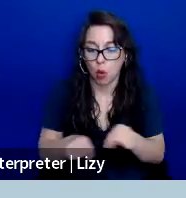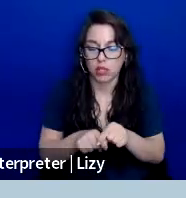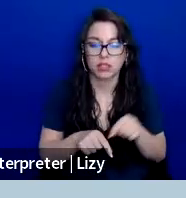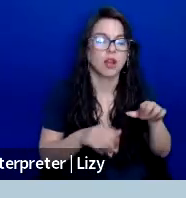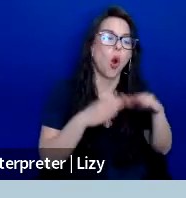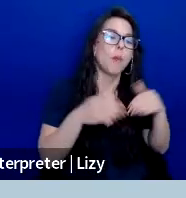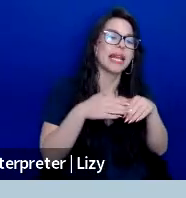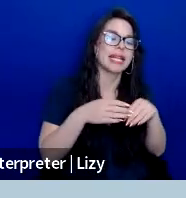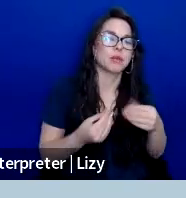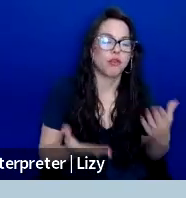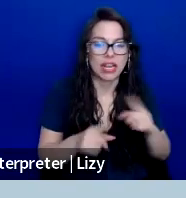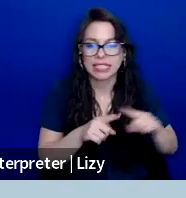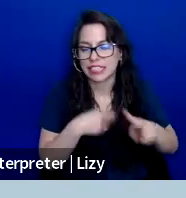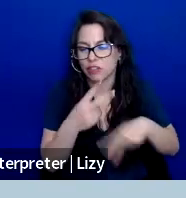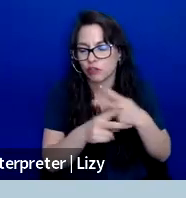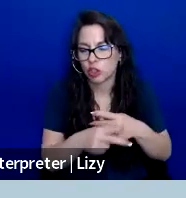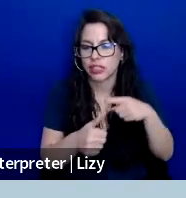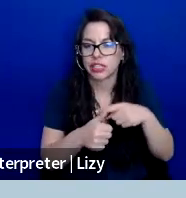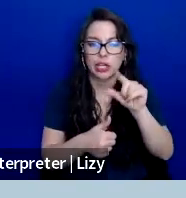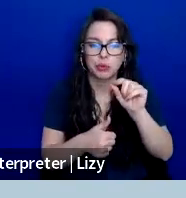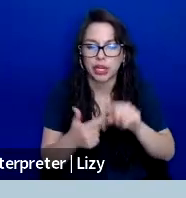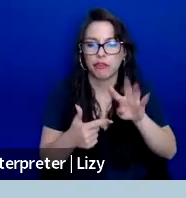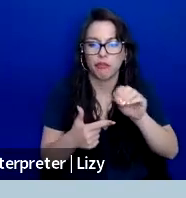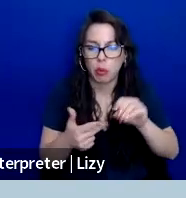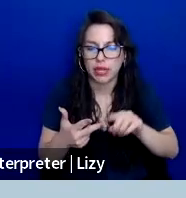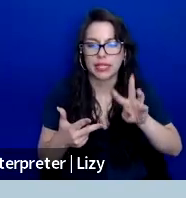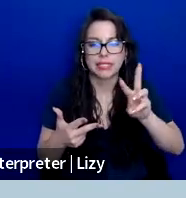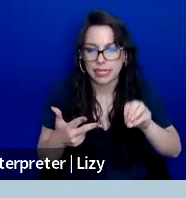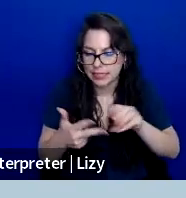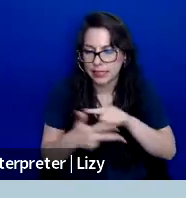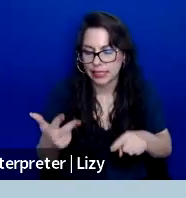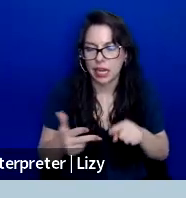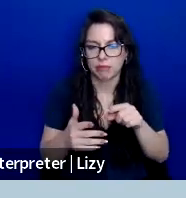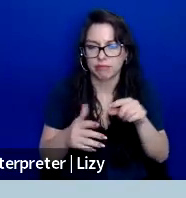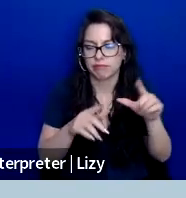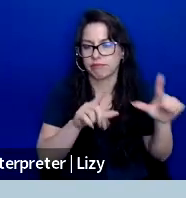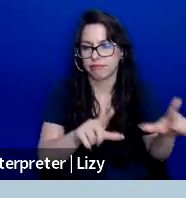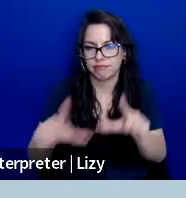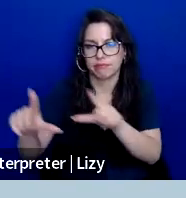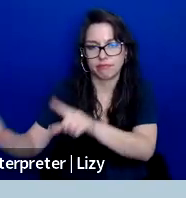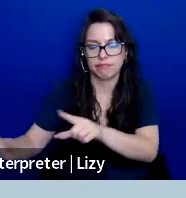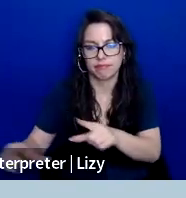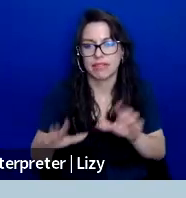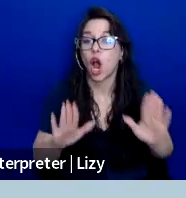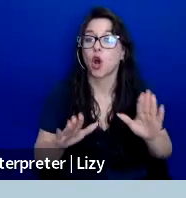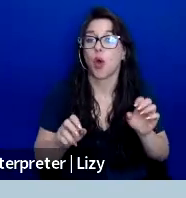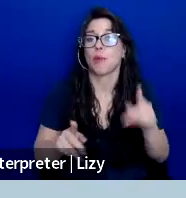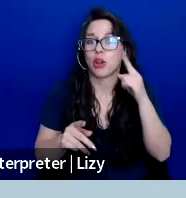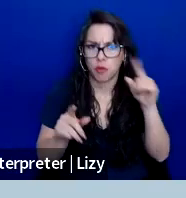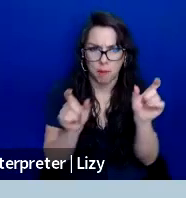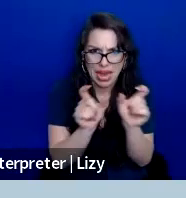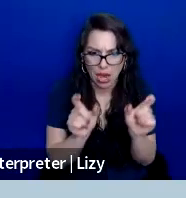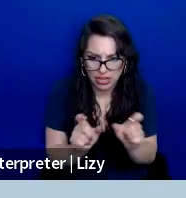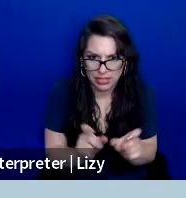of 20, 40, and 60 icons, are a great way to kind of pair. And then as you're speaking or kind of